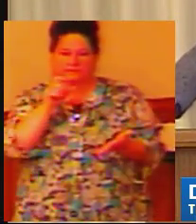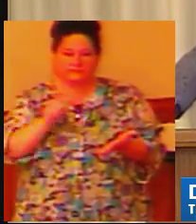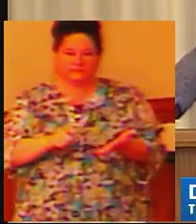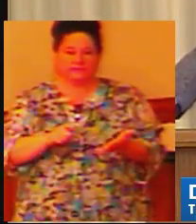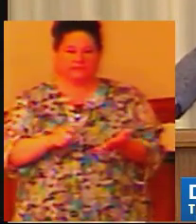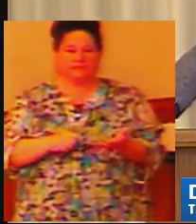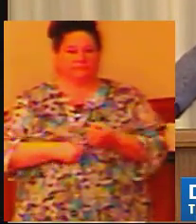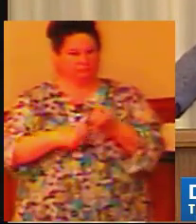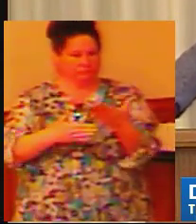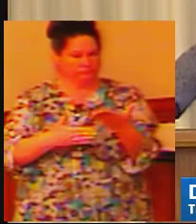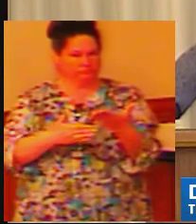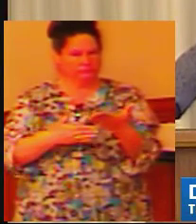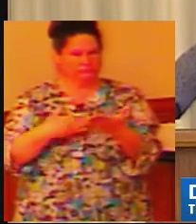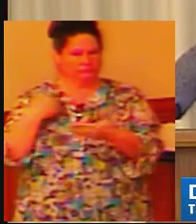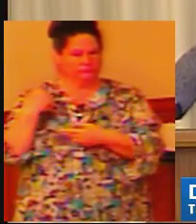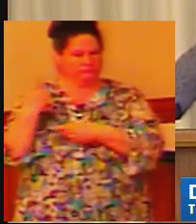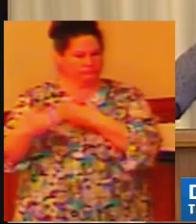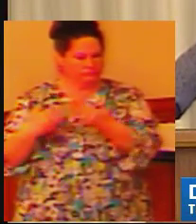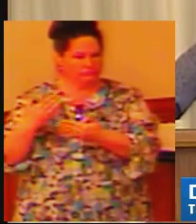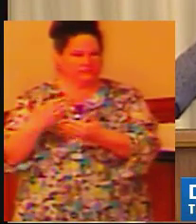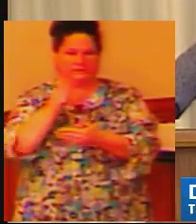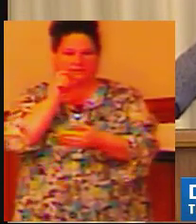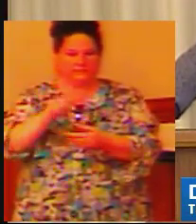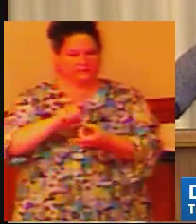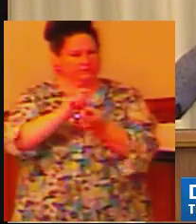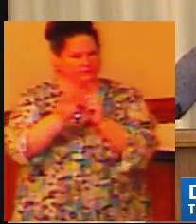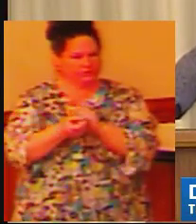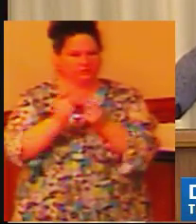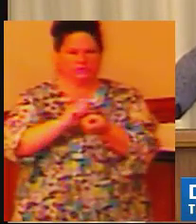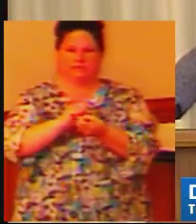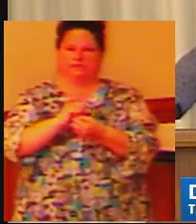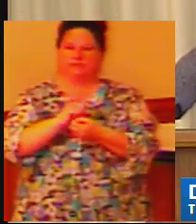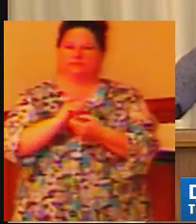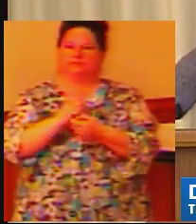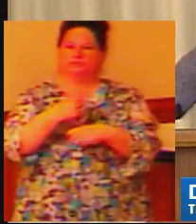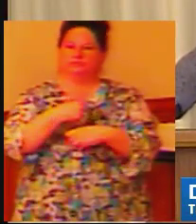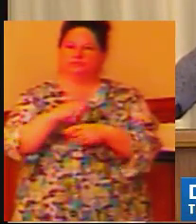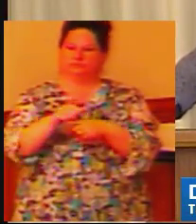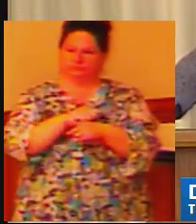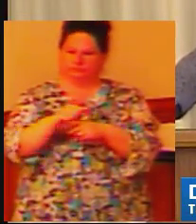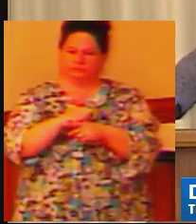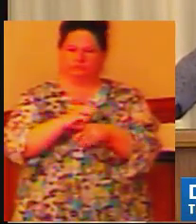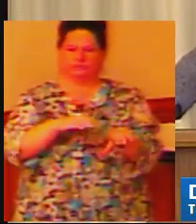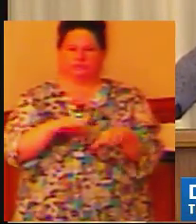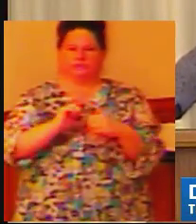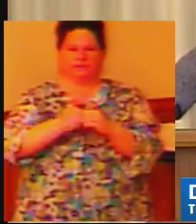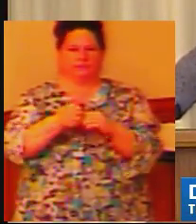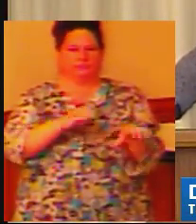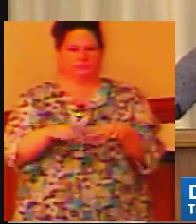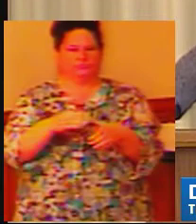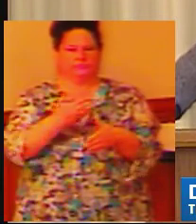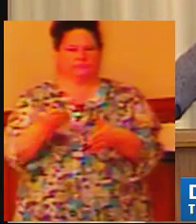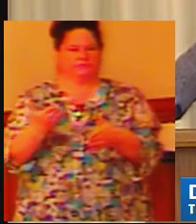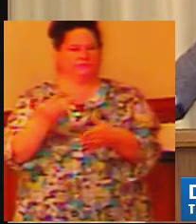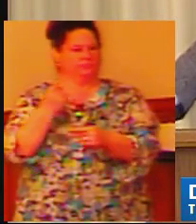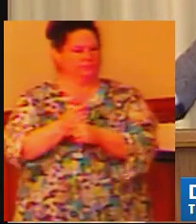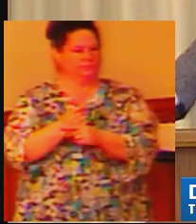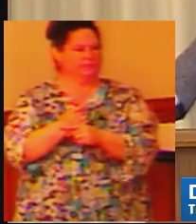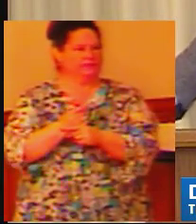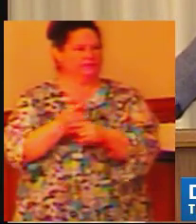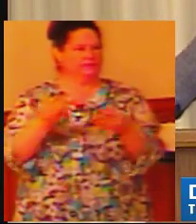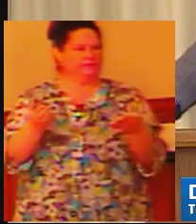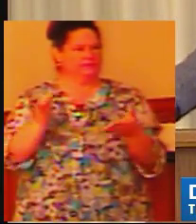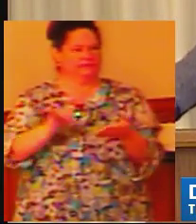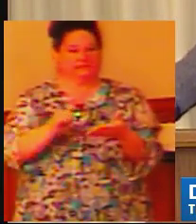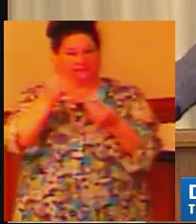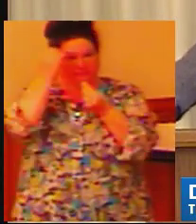reproof every once in a while? Doesn't need correction, doesn't need instruction on how to do things right. And this instruction